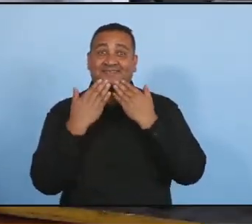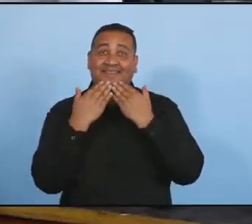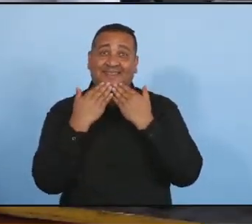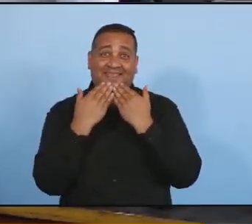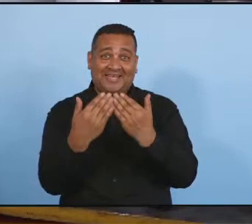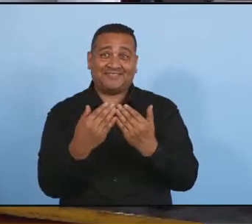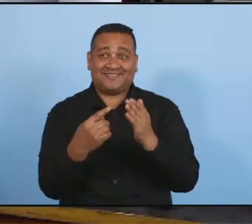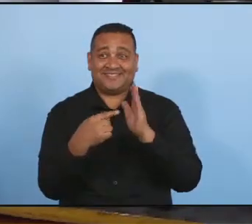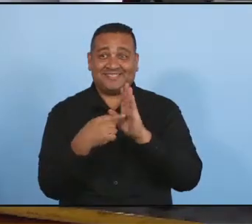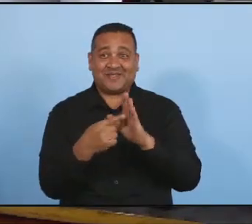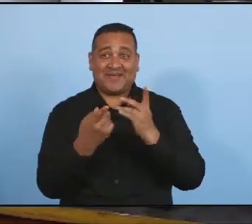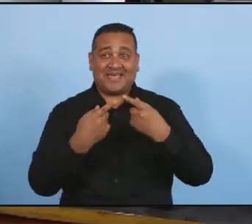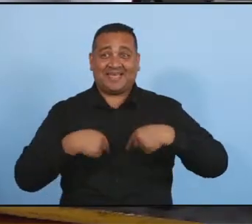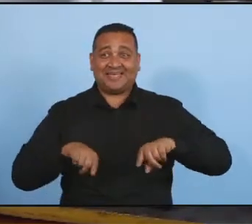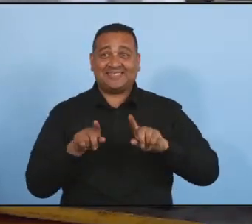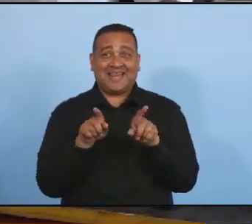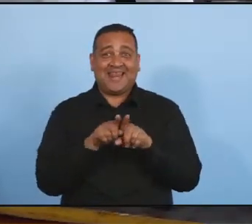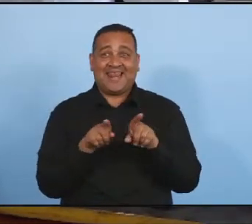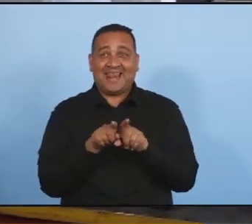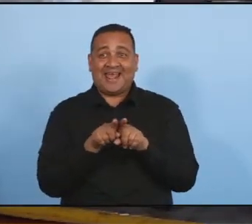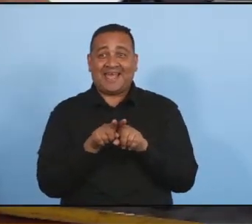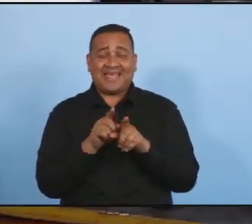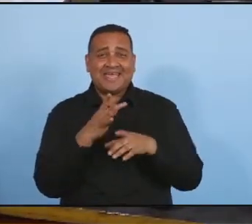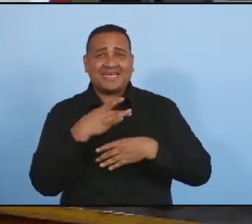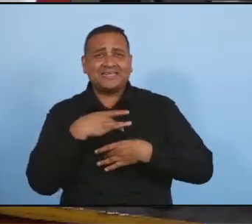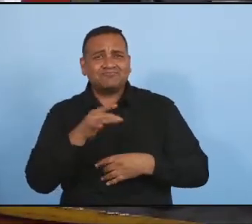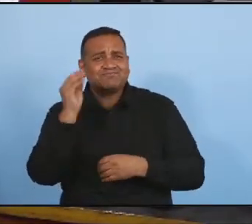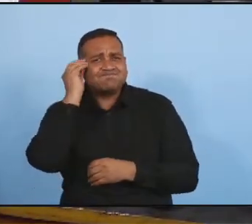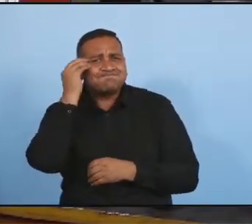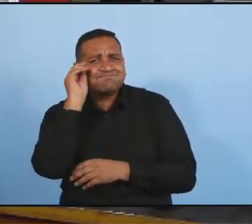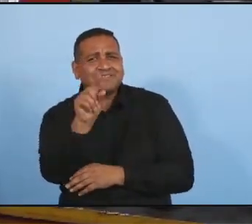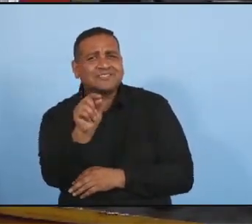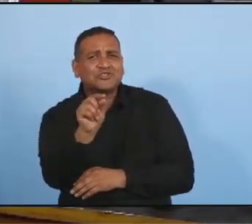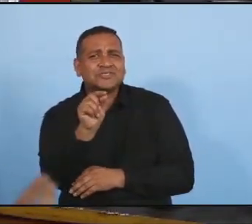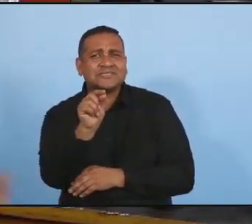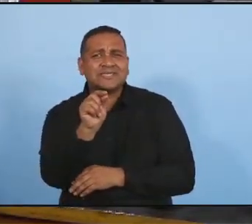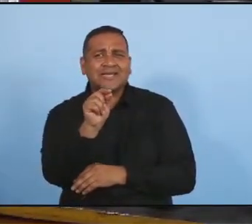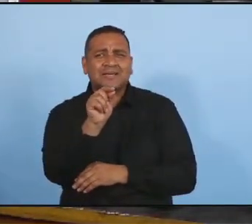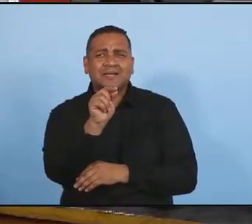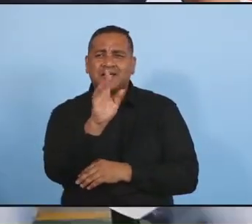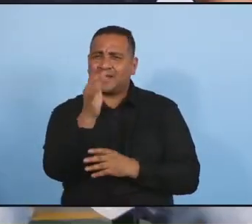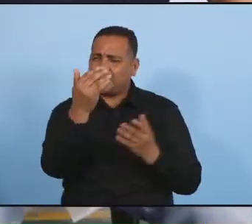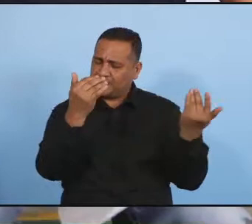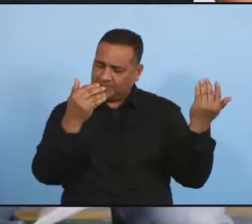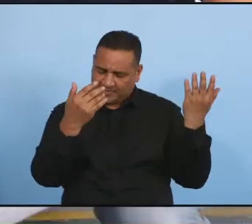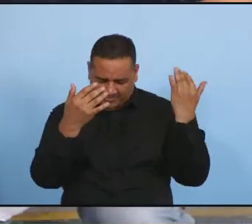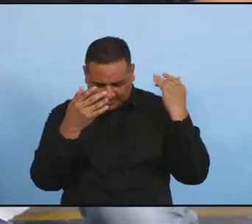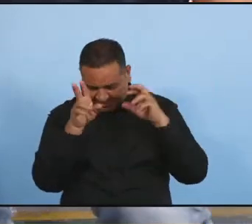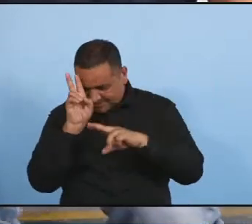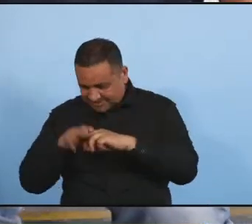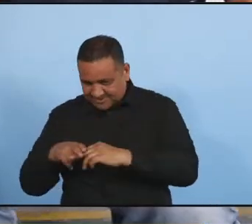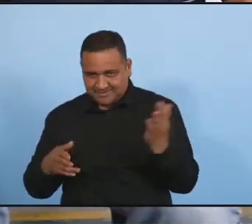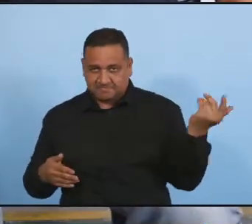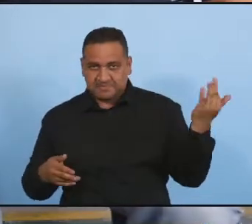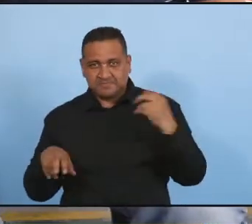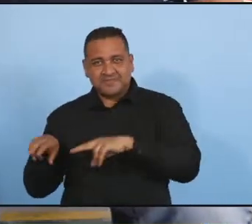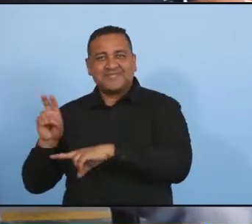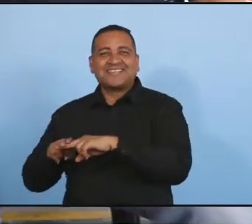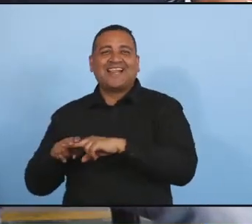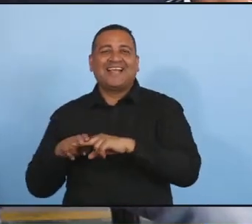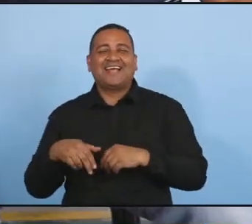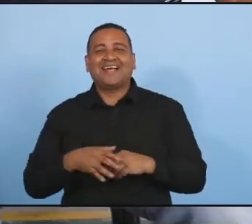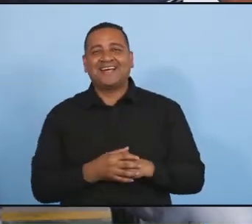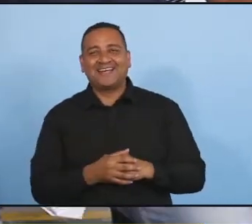some really interesting thing. But Edward, come have a seat here next to me. This is just absolutely fantastic